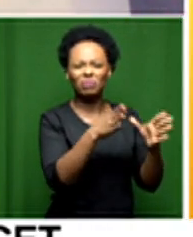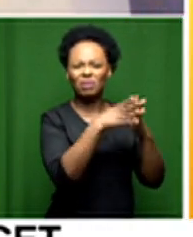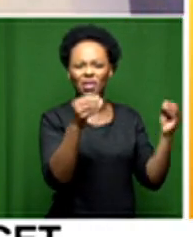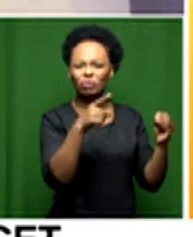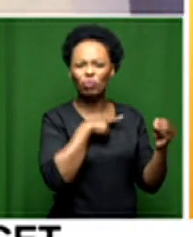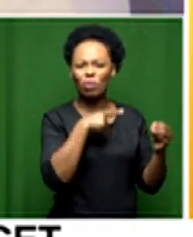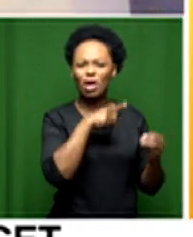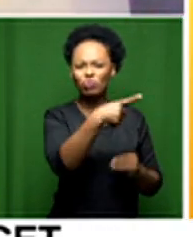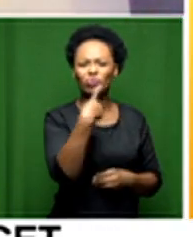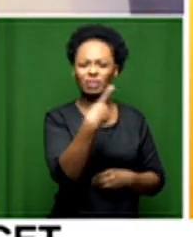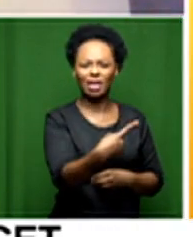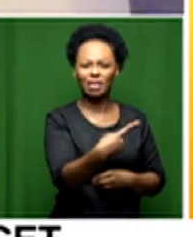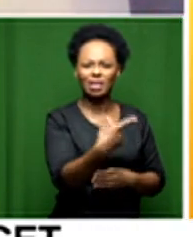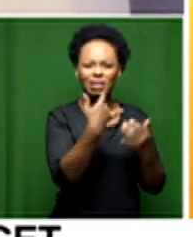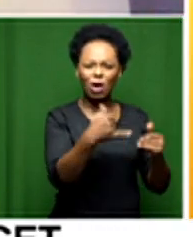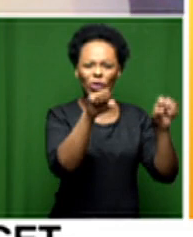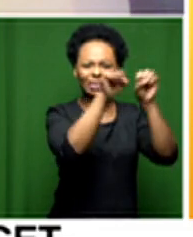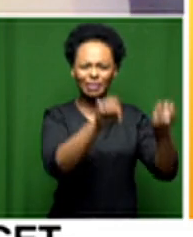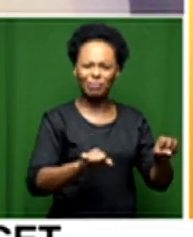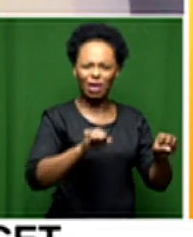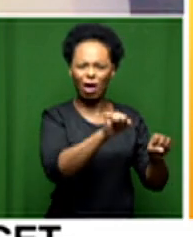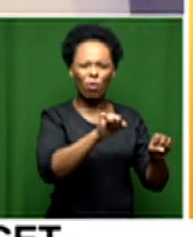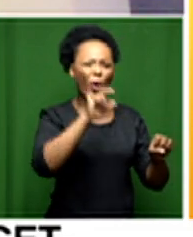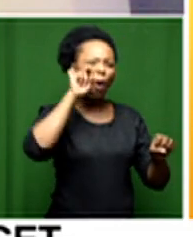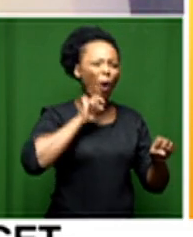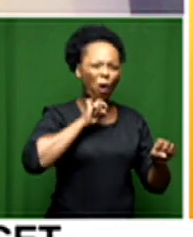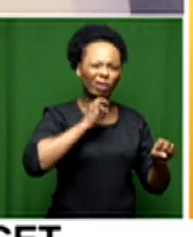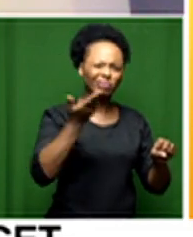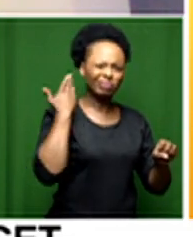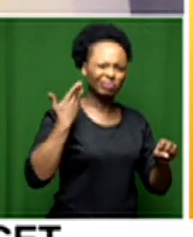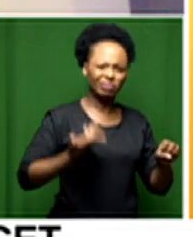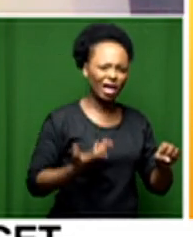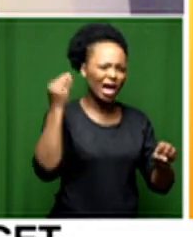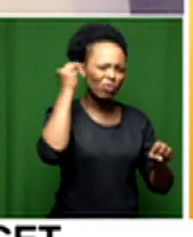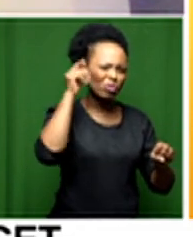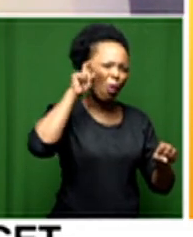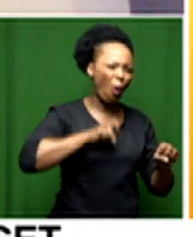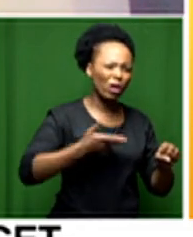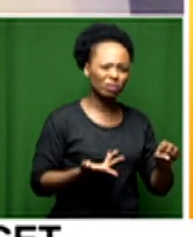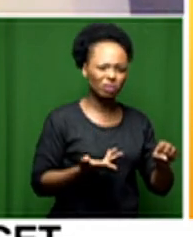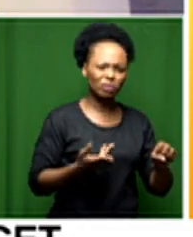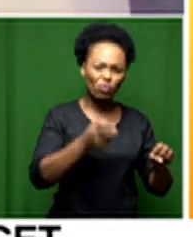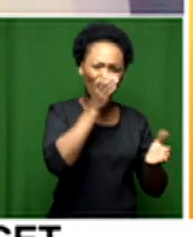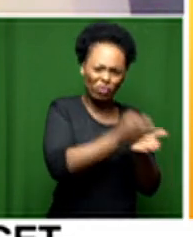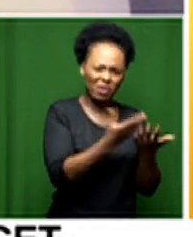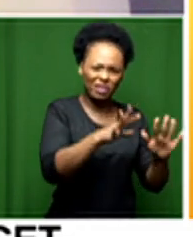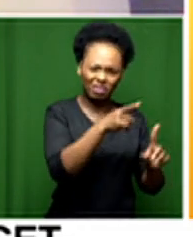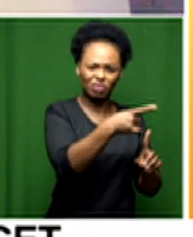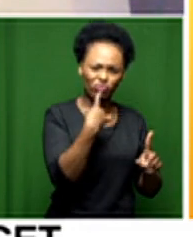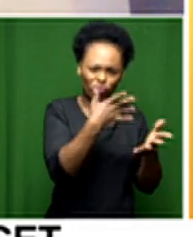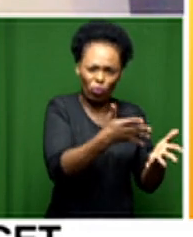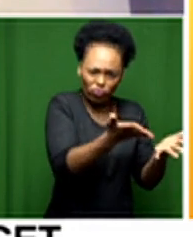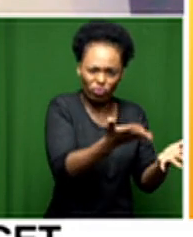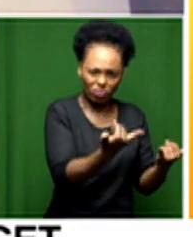been outdated for a while. Some have even said it's obsolete, and you've just confirmed that.